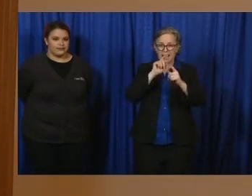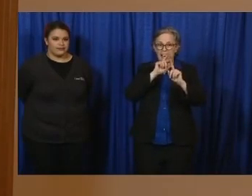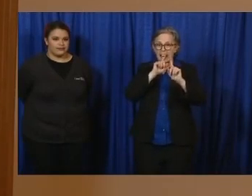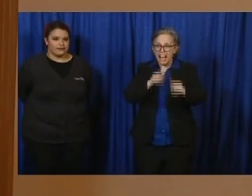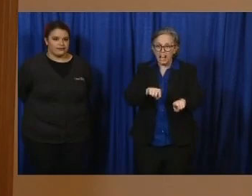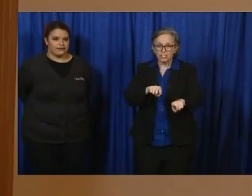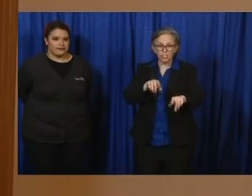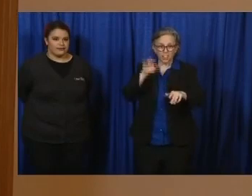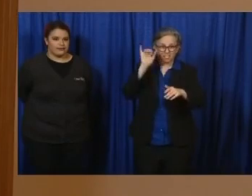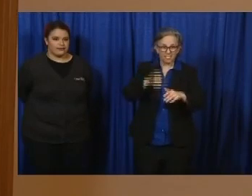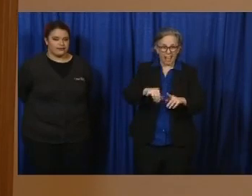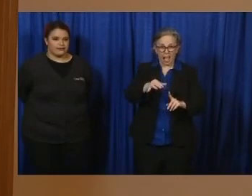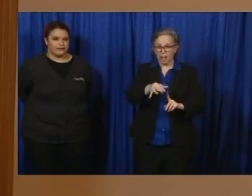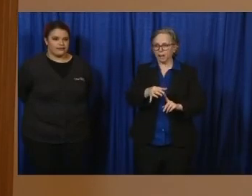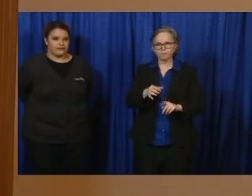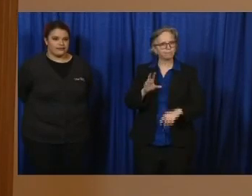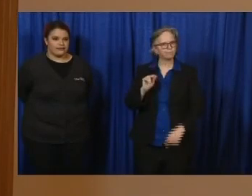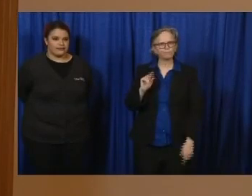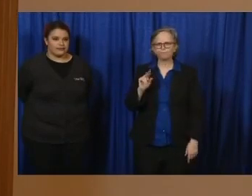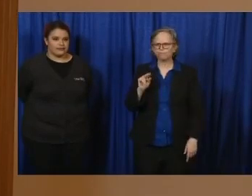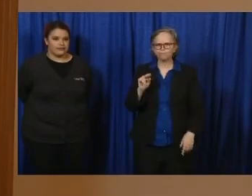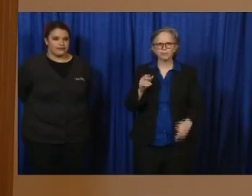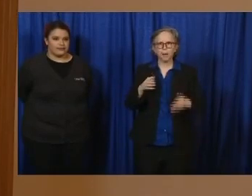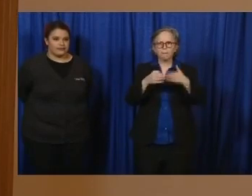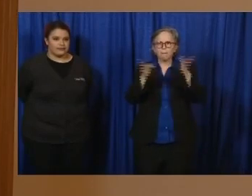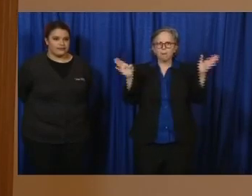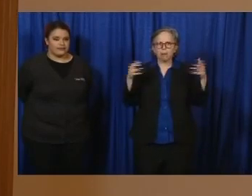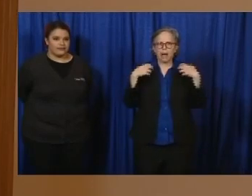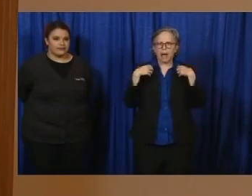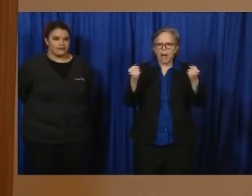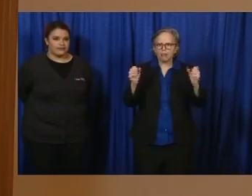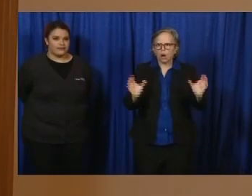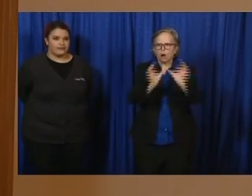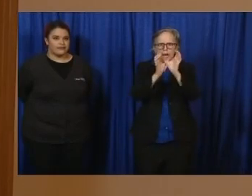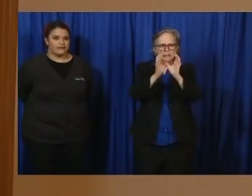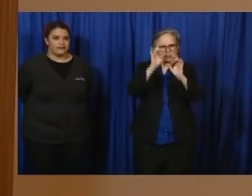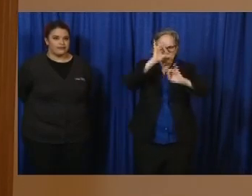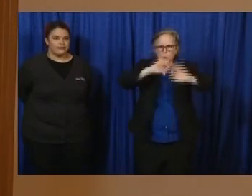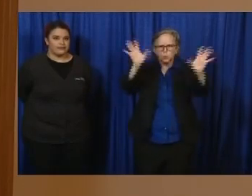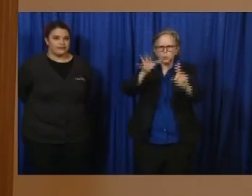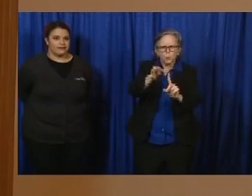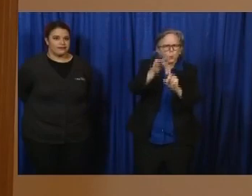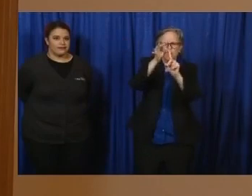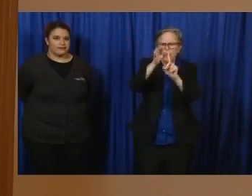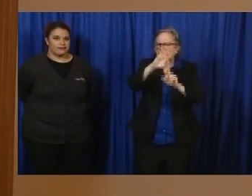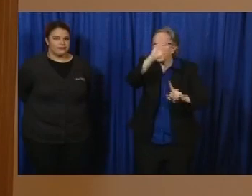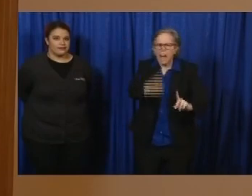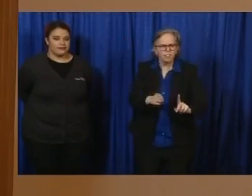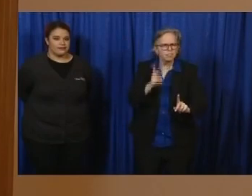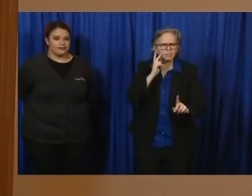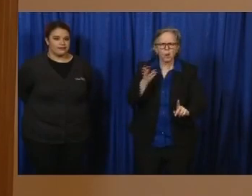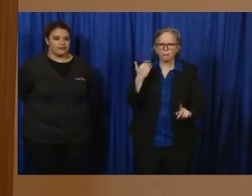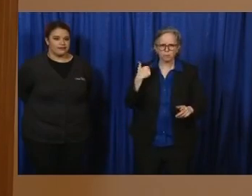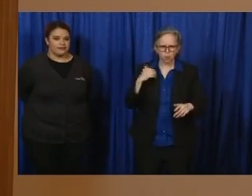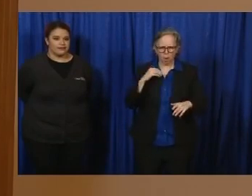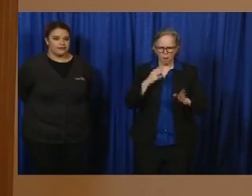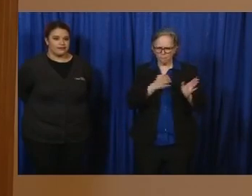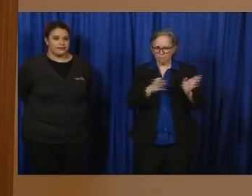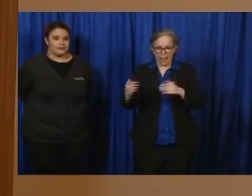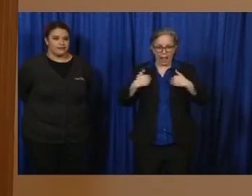health crisis, this unprecedented crisis, those never existed. And we didn't have a